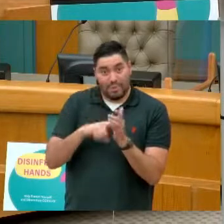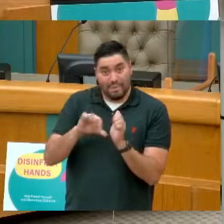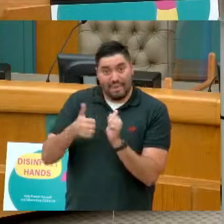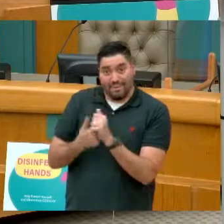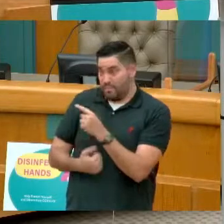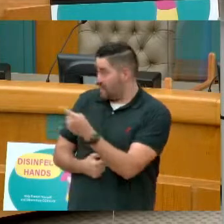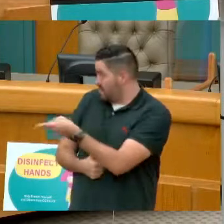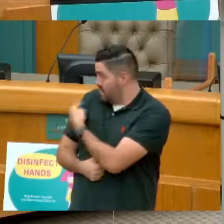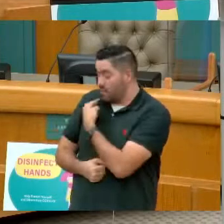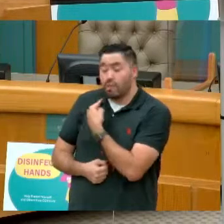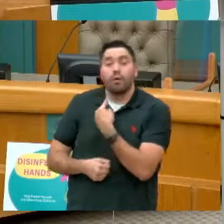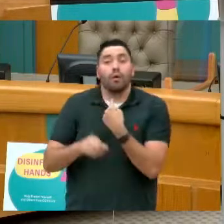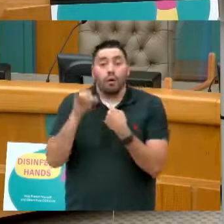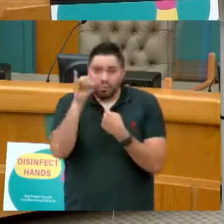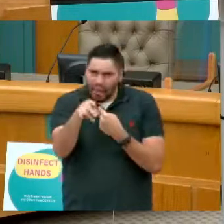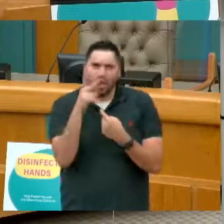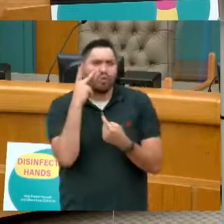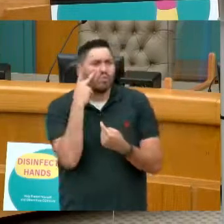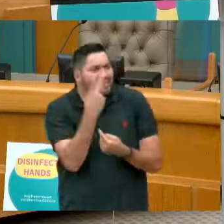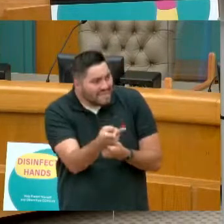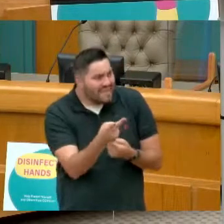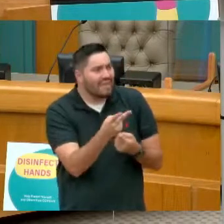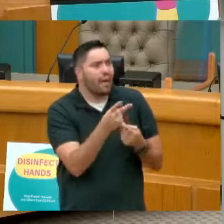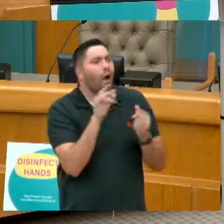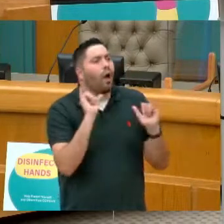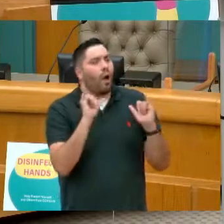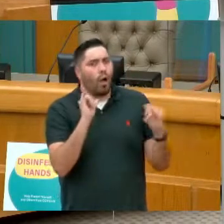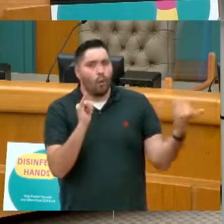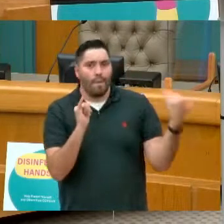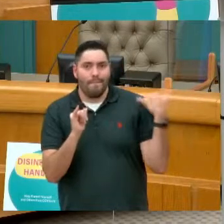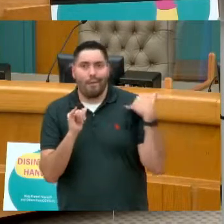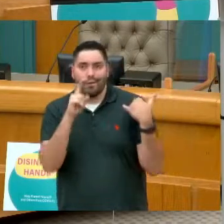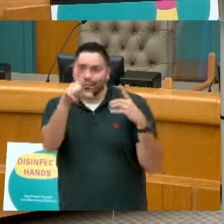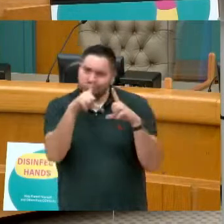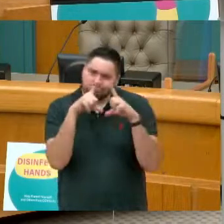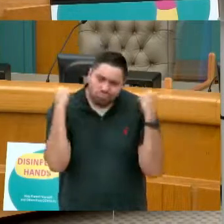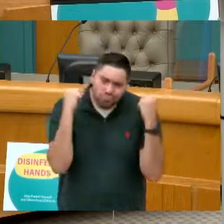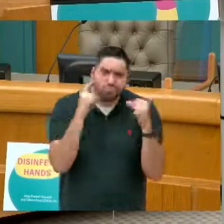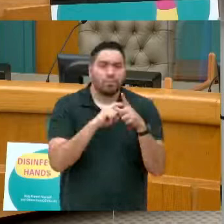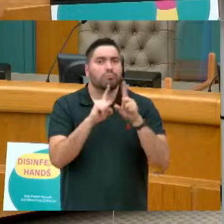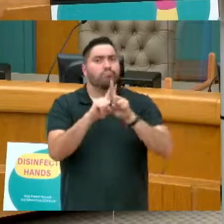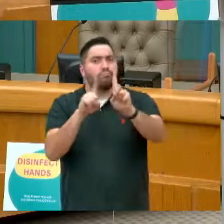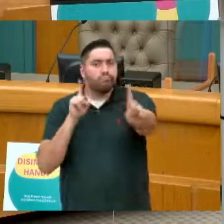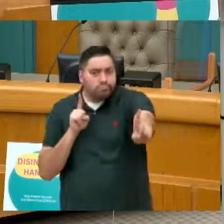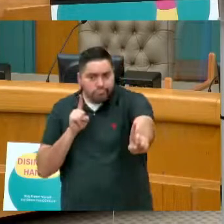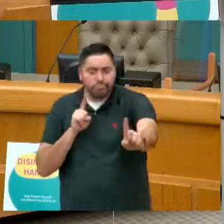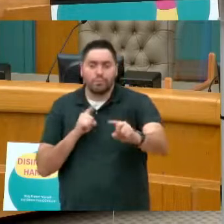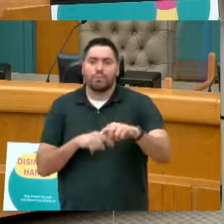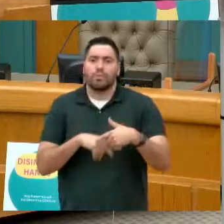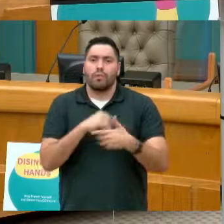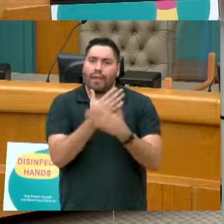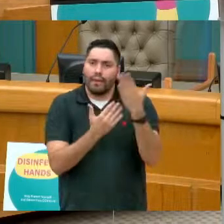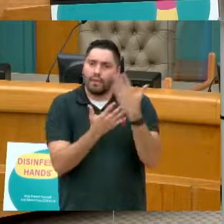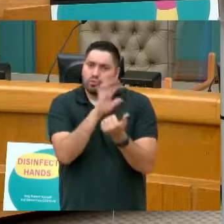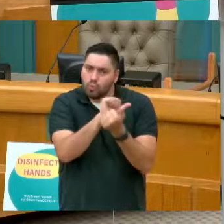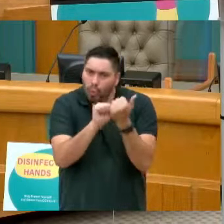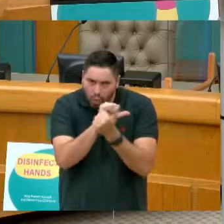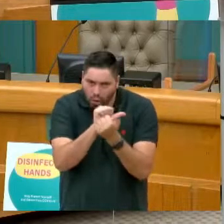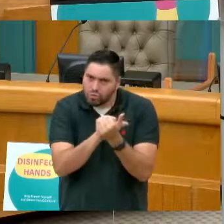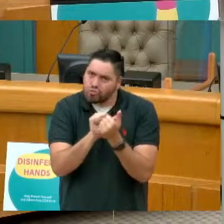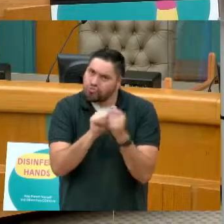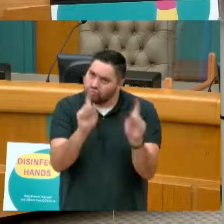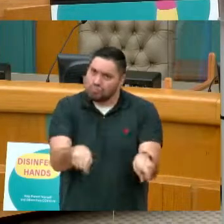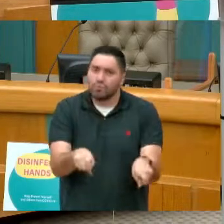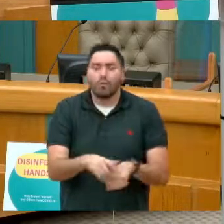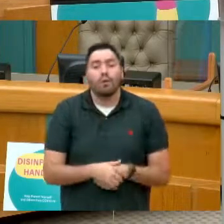county public health that they have their ability to cast their vote safely and securely. Nonpartisan voter